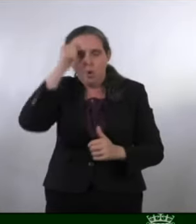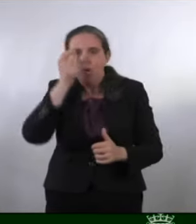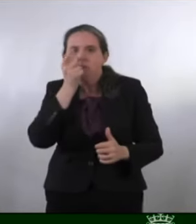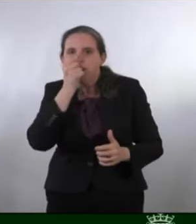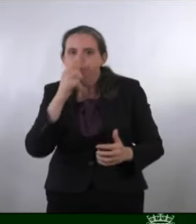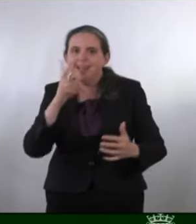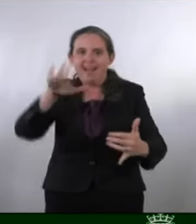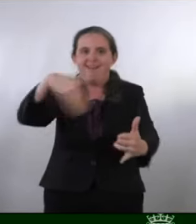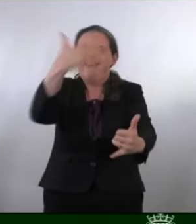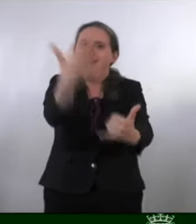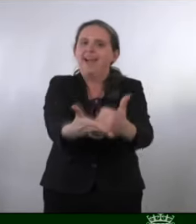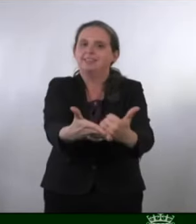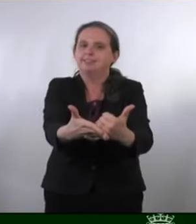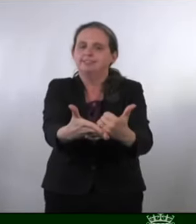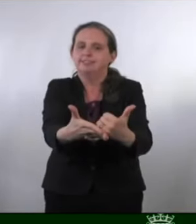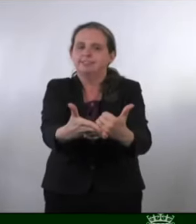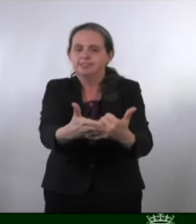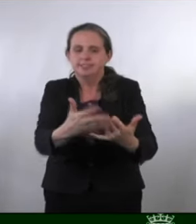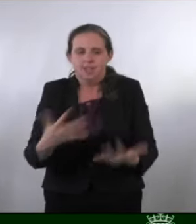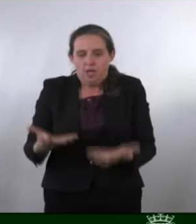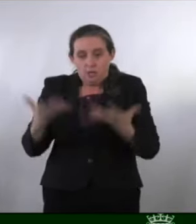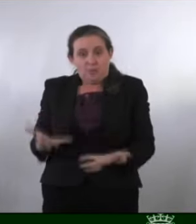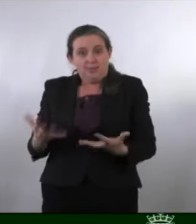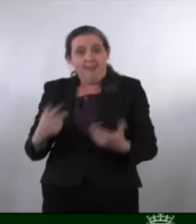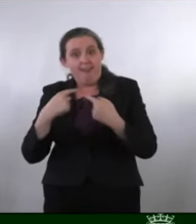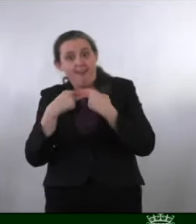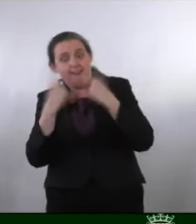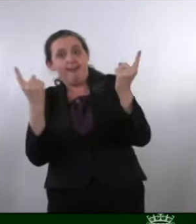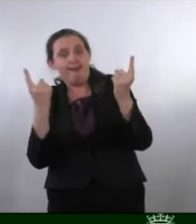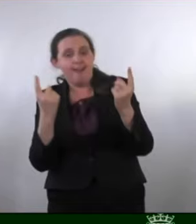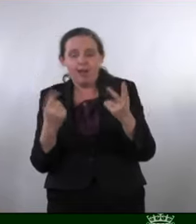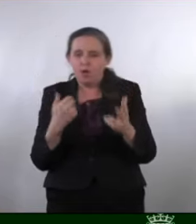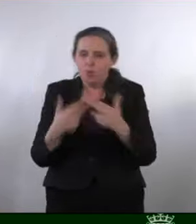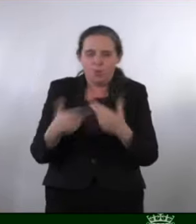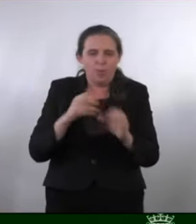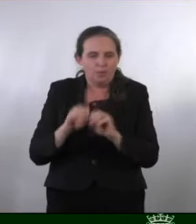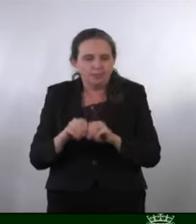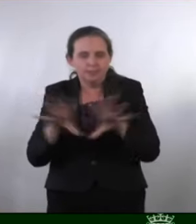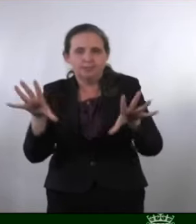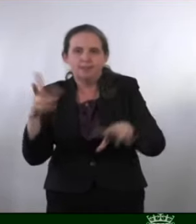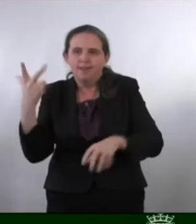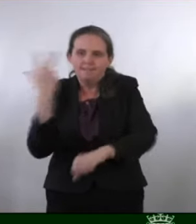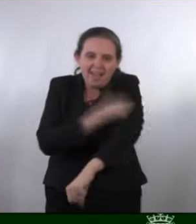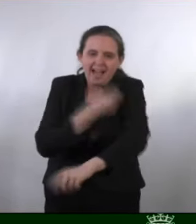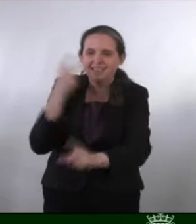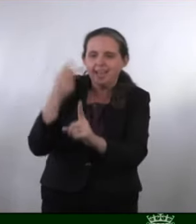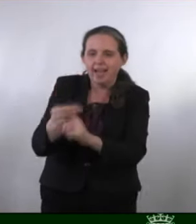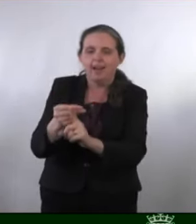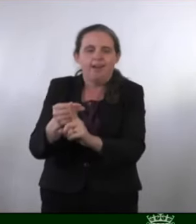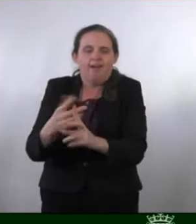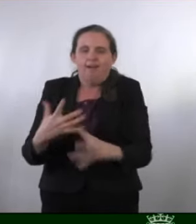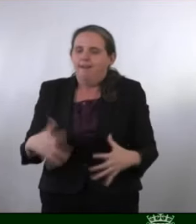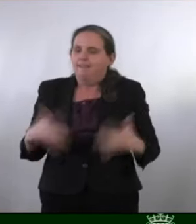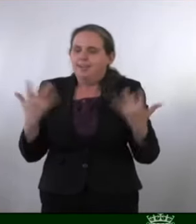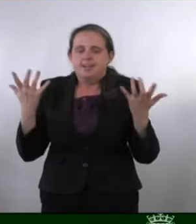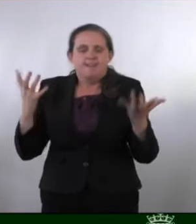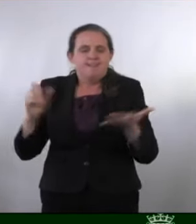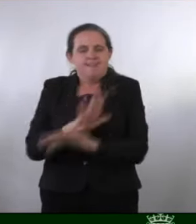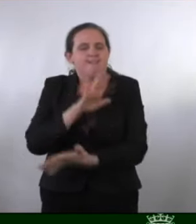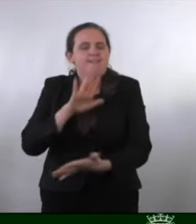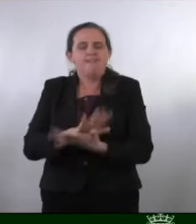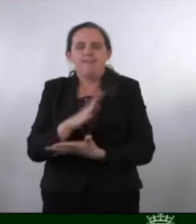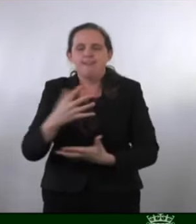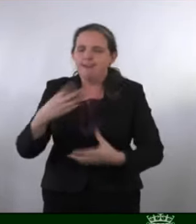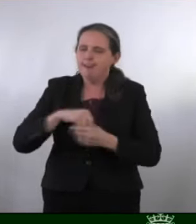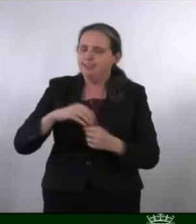can take great heart from today's news, which has the makings of a wonderful British scientific